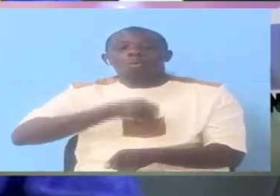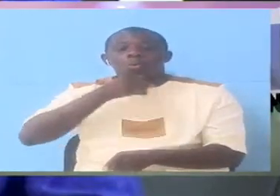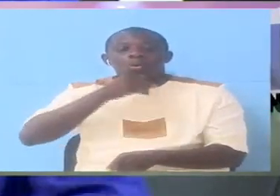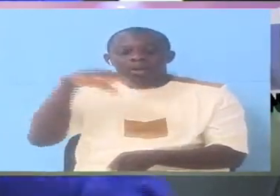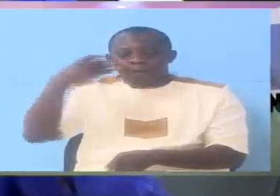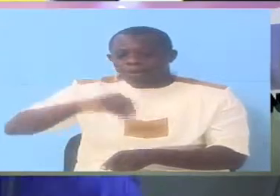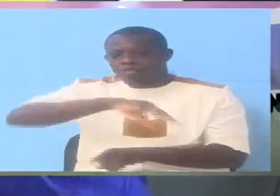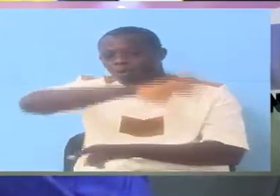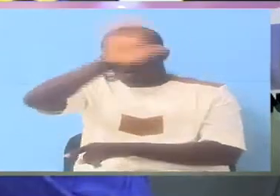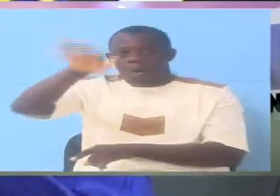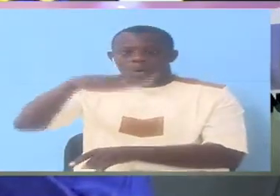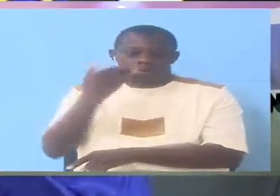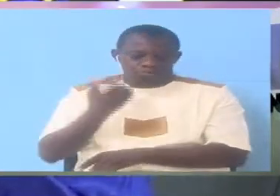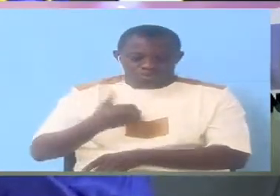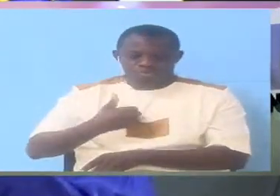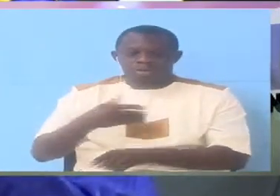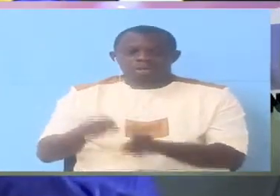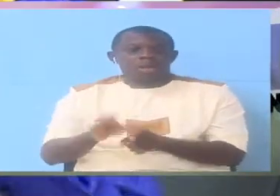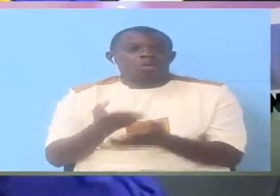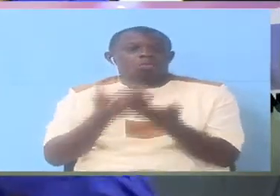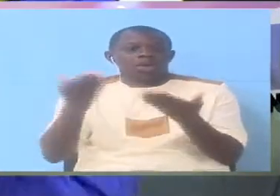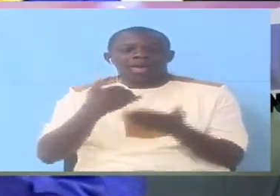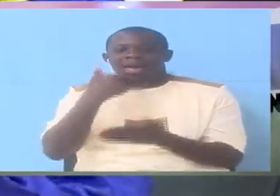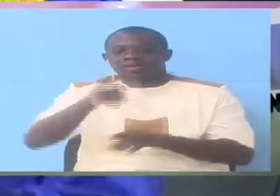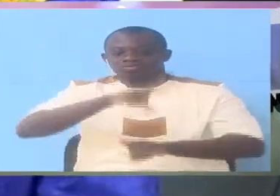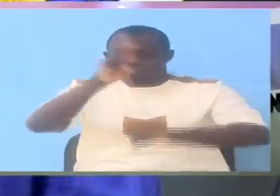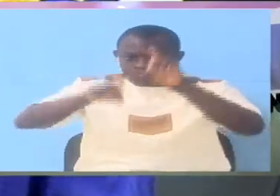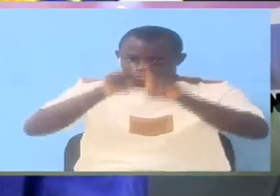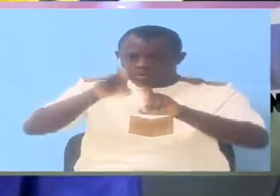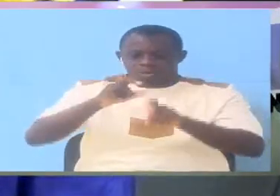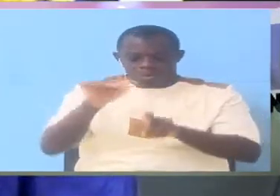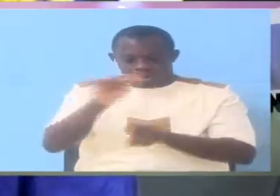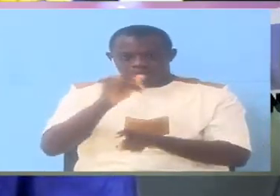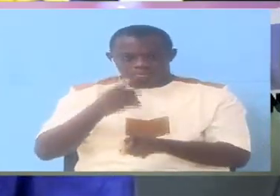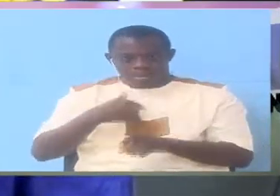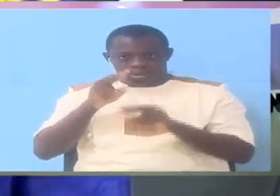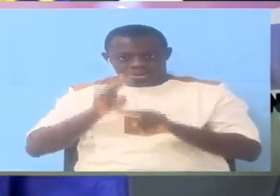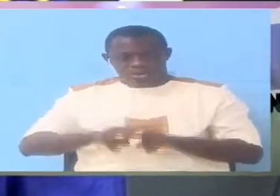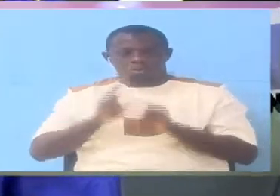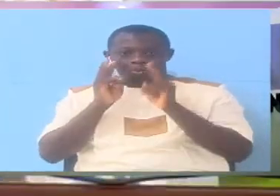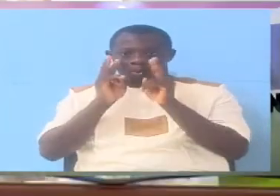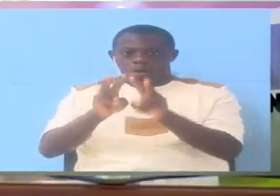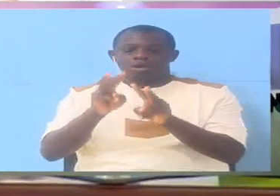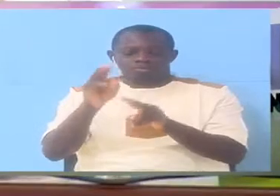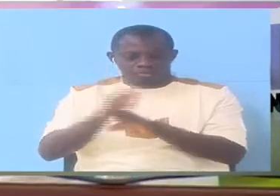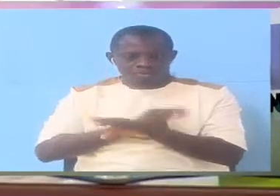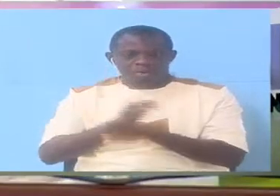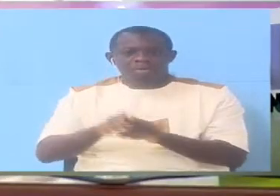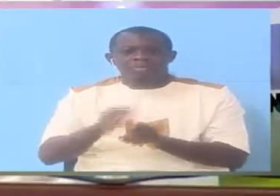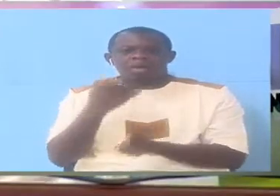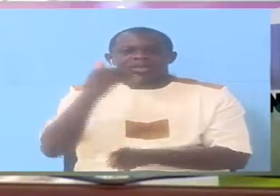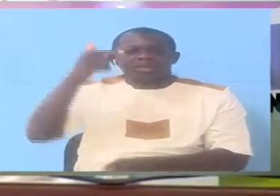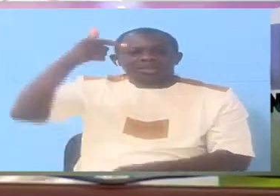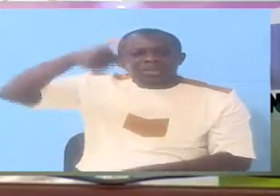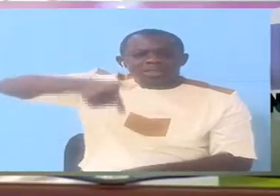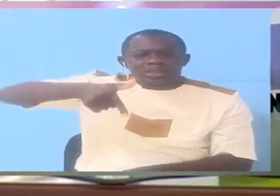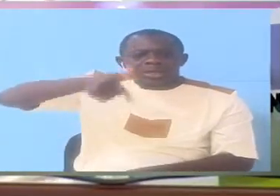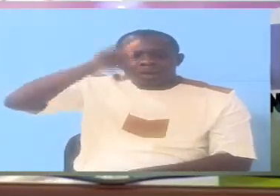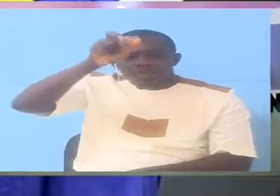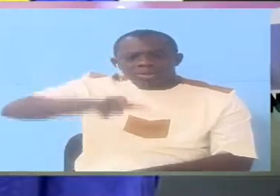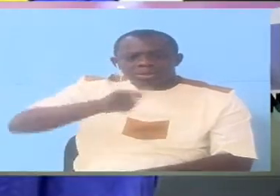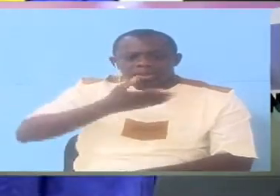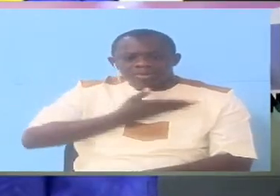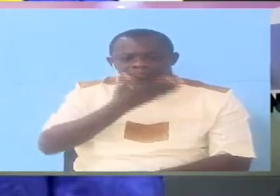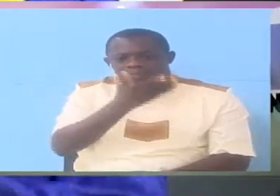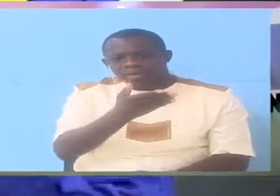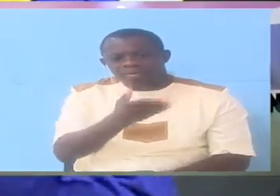oldest. According to the interview that was conducted in my presence. Yes. Any Nigerians? Nigerian no be kono bang.